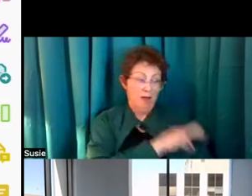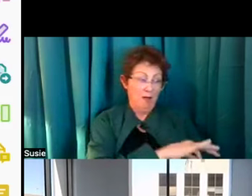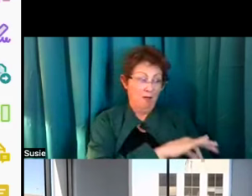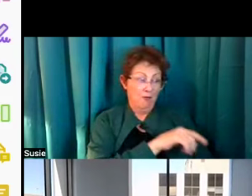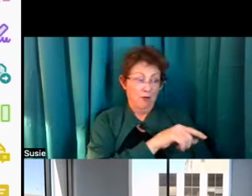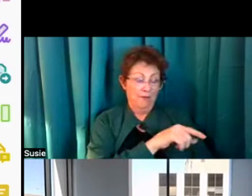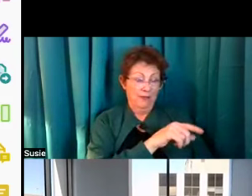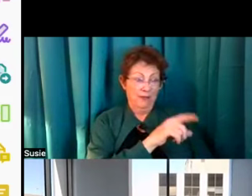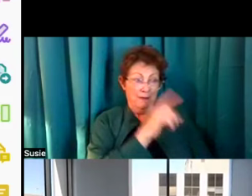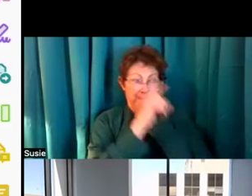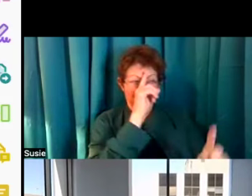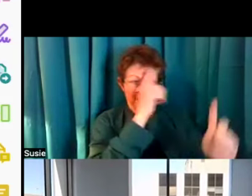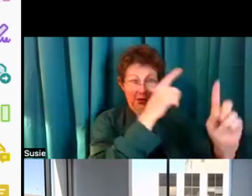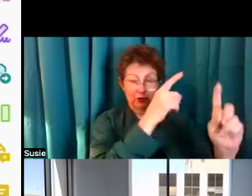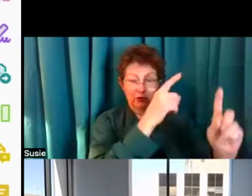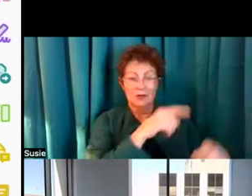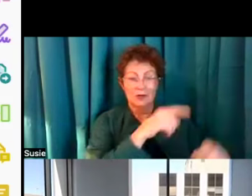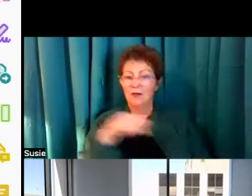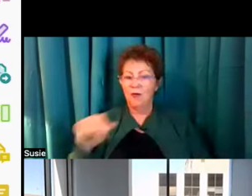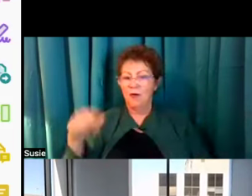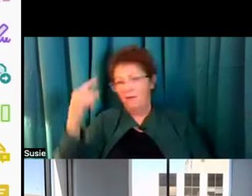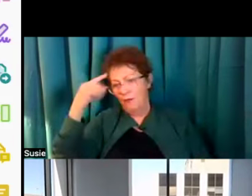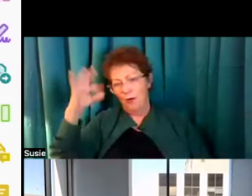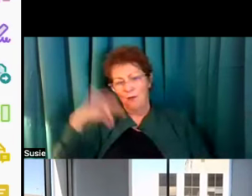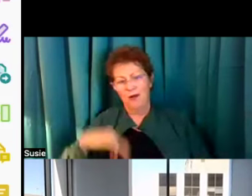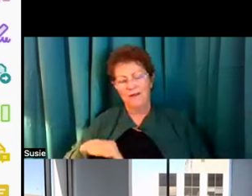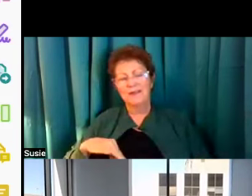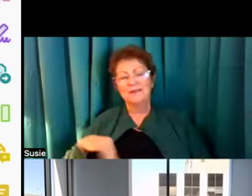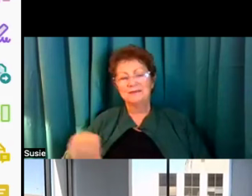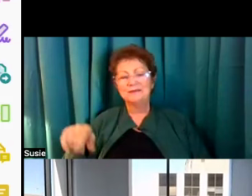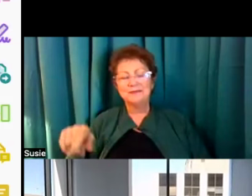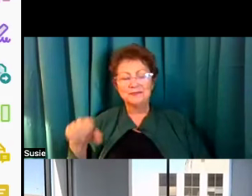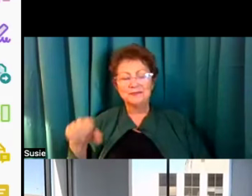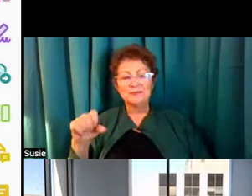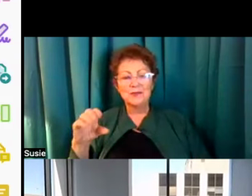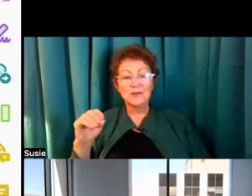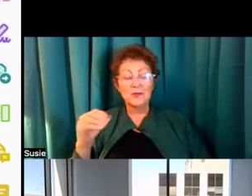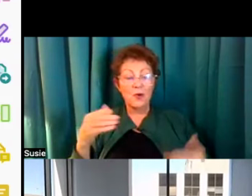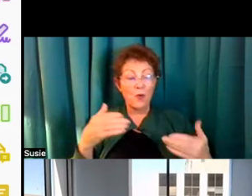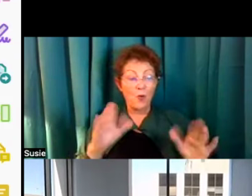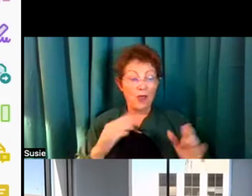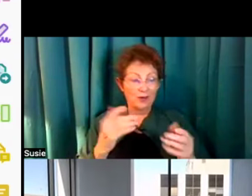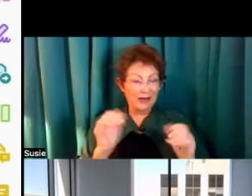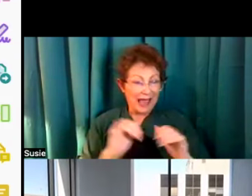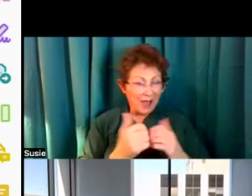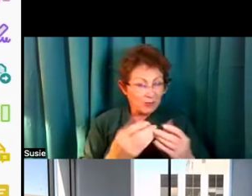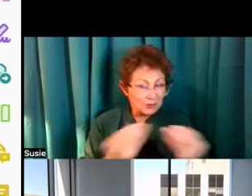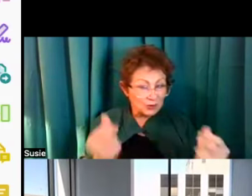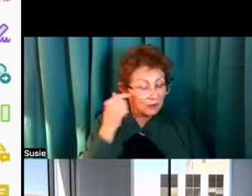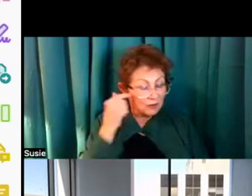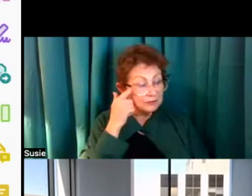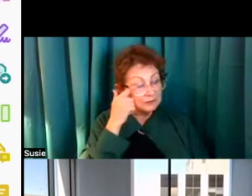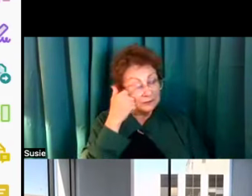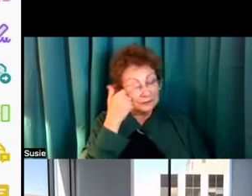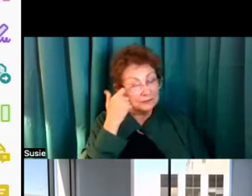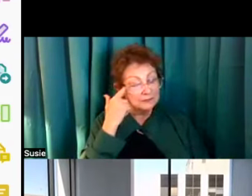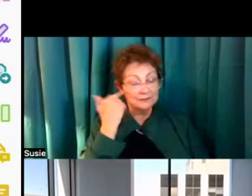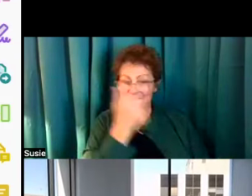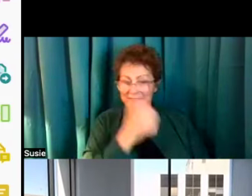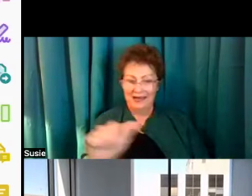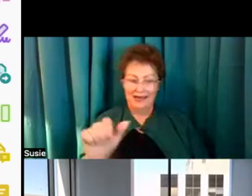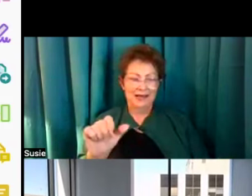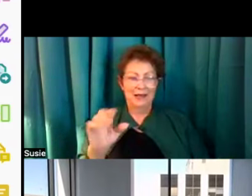stake versus when it wholly owns the for-profit. And so ways that we try and solve for this is like any minority